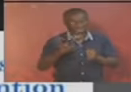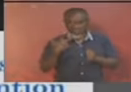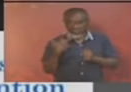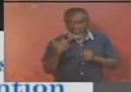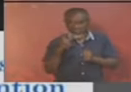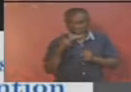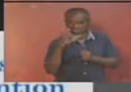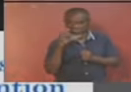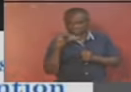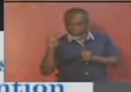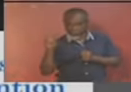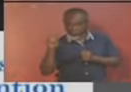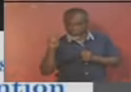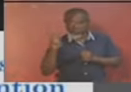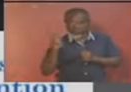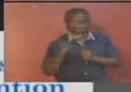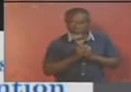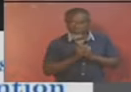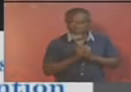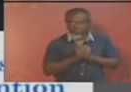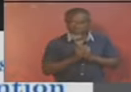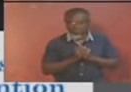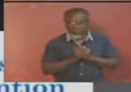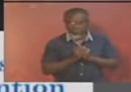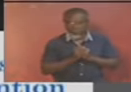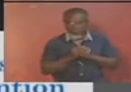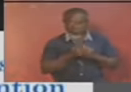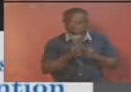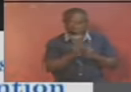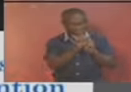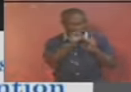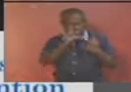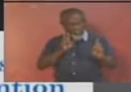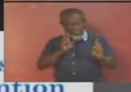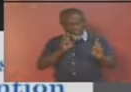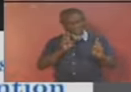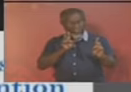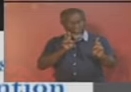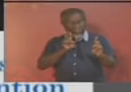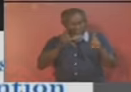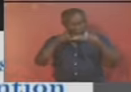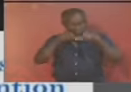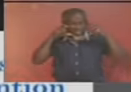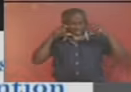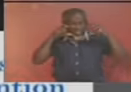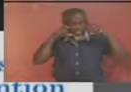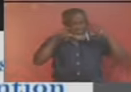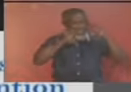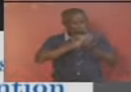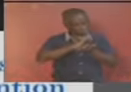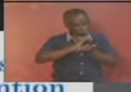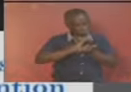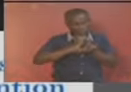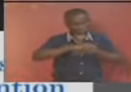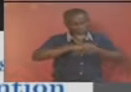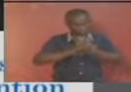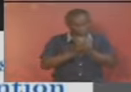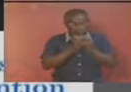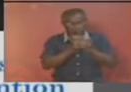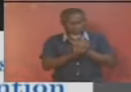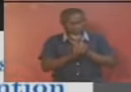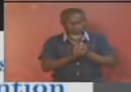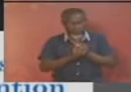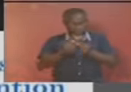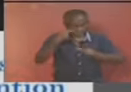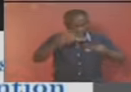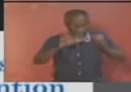your distance and washing your hands and wearing your mask. We want to add, keep maintaining that social distance. The science says